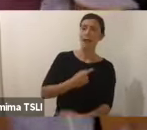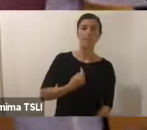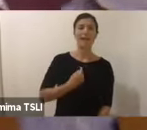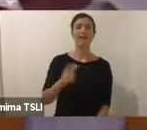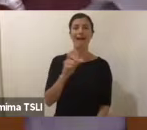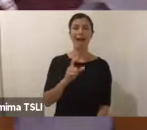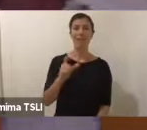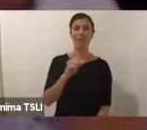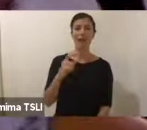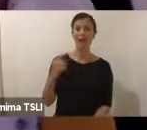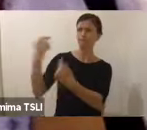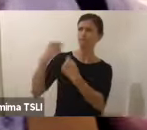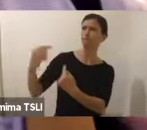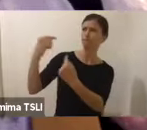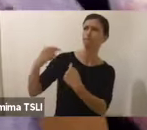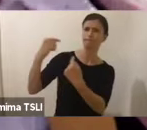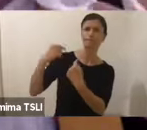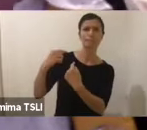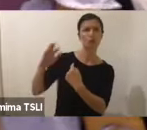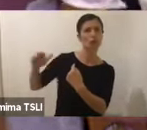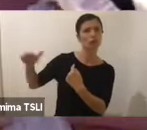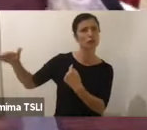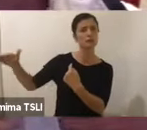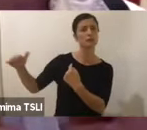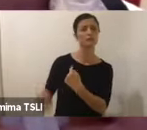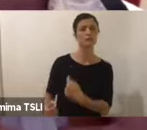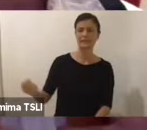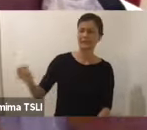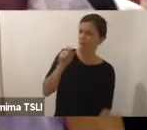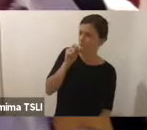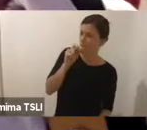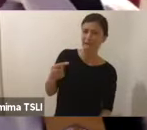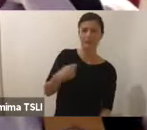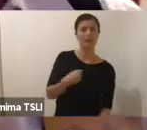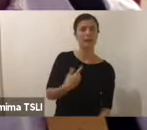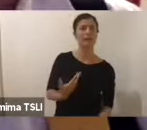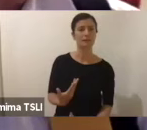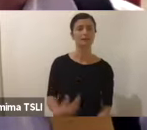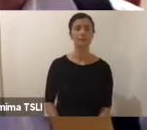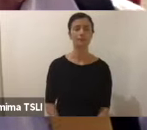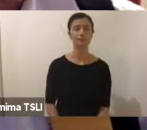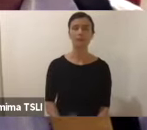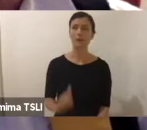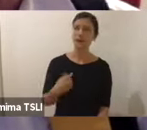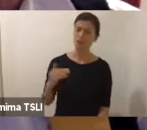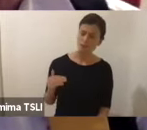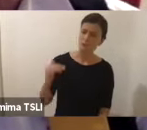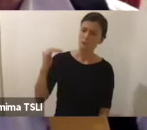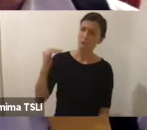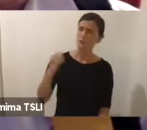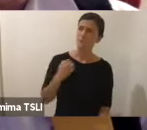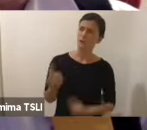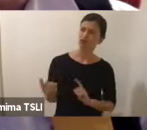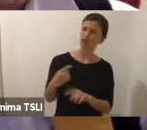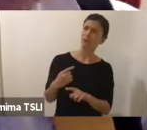so i started thinking what does what has that made of me and actually what it's made of me is a kind of fighter i think my response